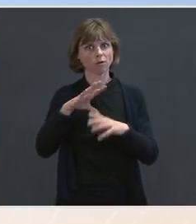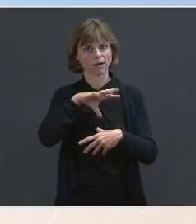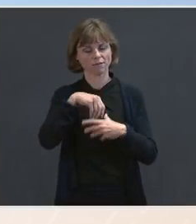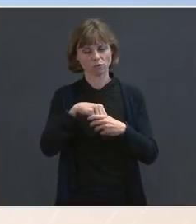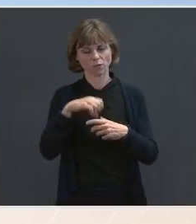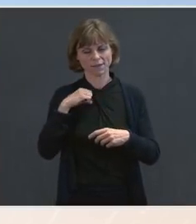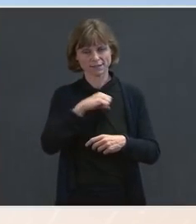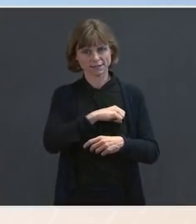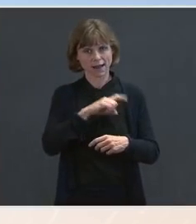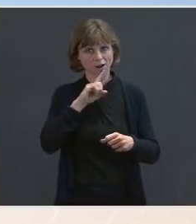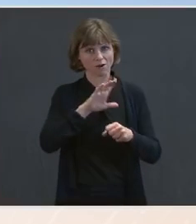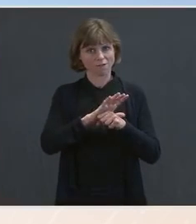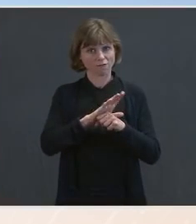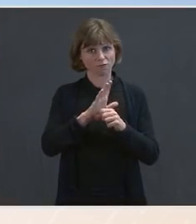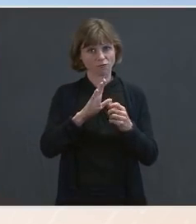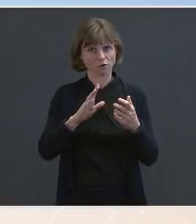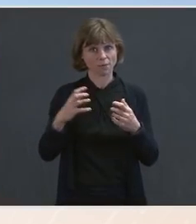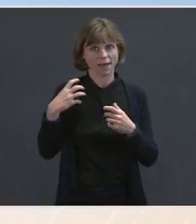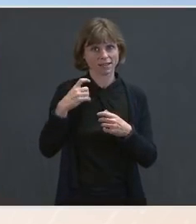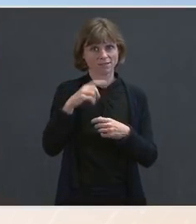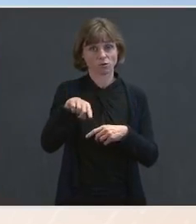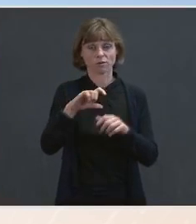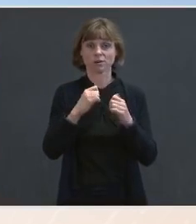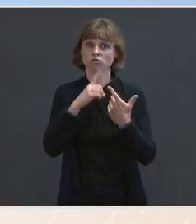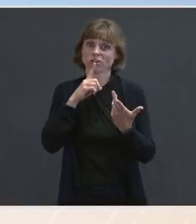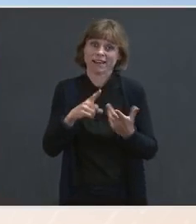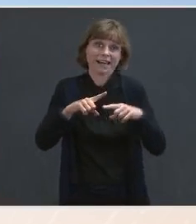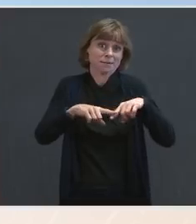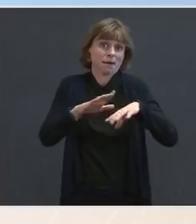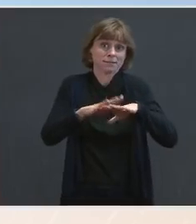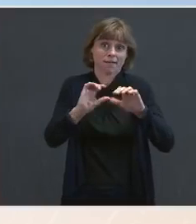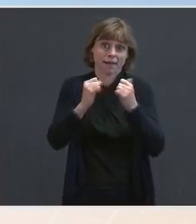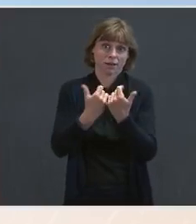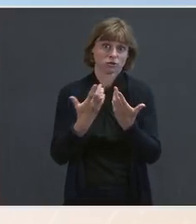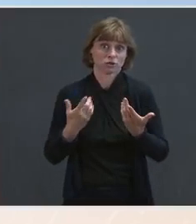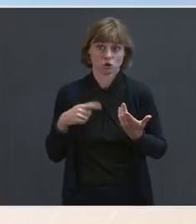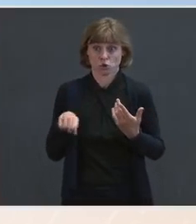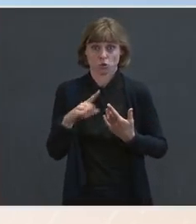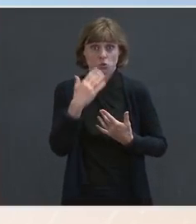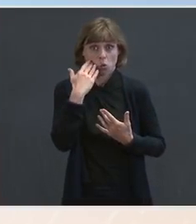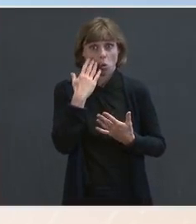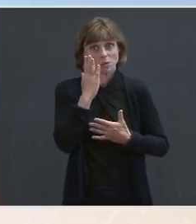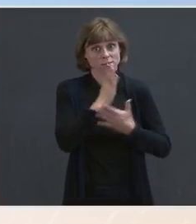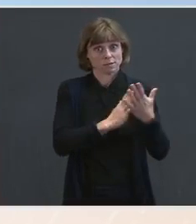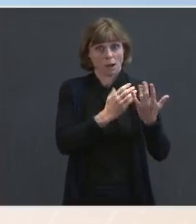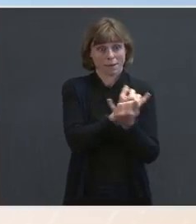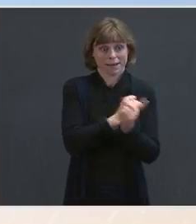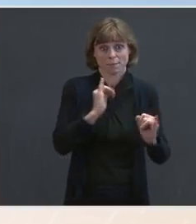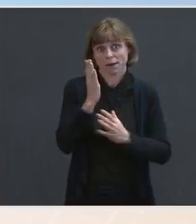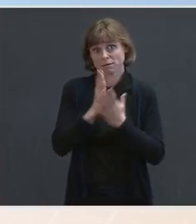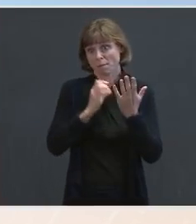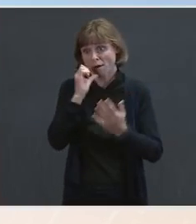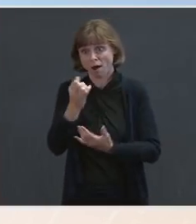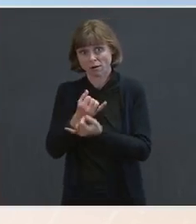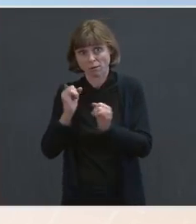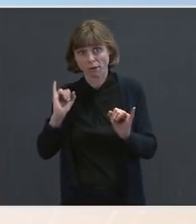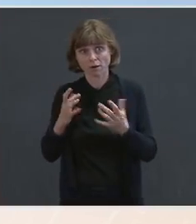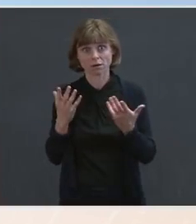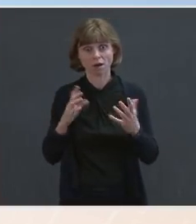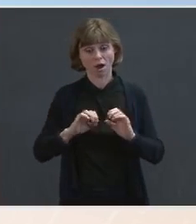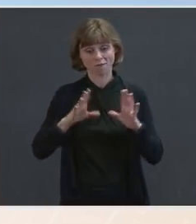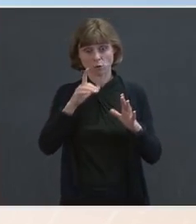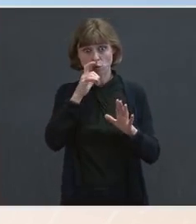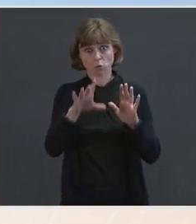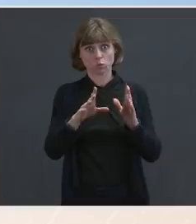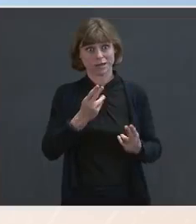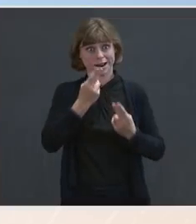those agencies. It really depends on the agency. As you well know, some are independent, some are not independent. Obviously, anyone who's a nominee to